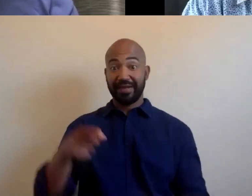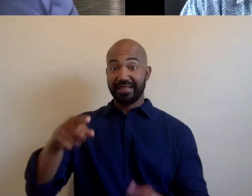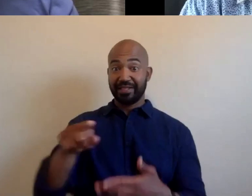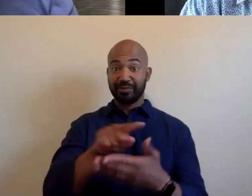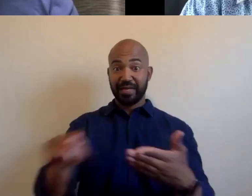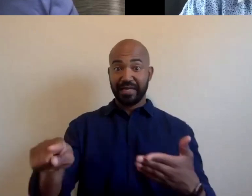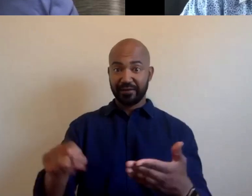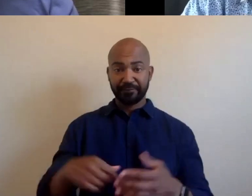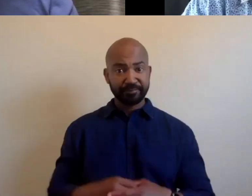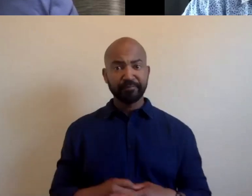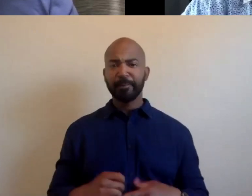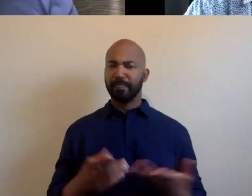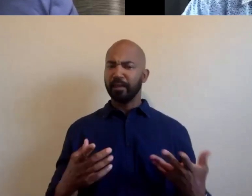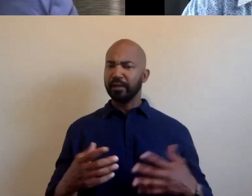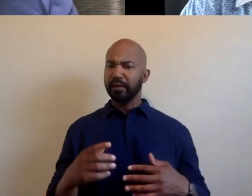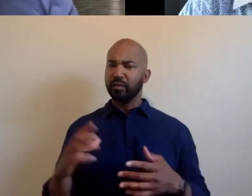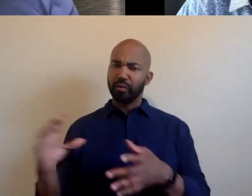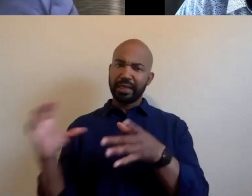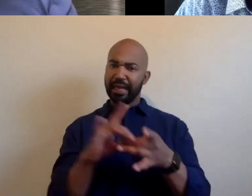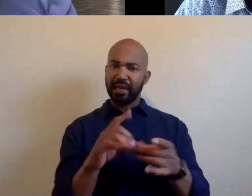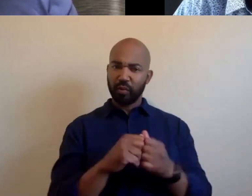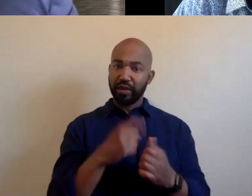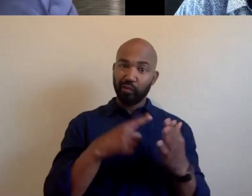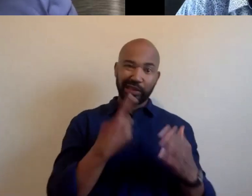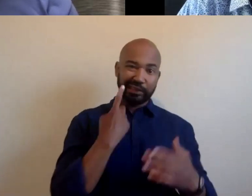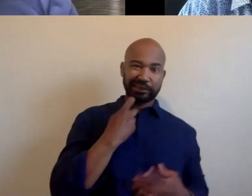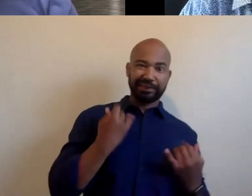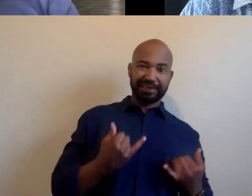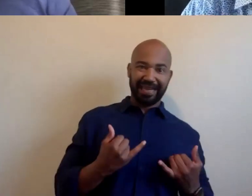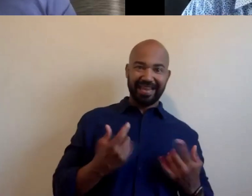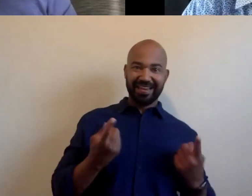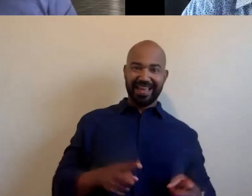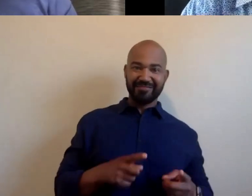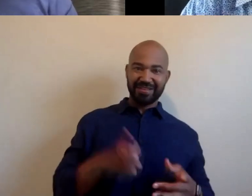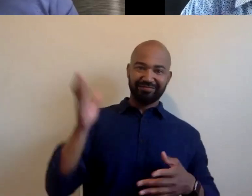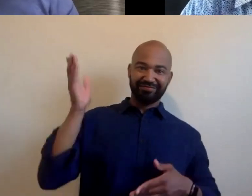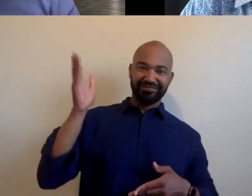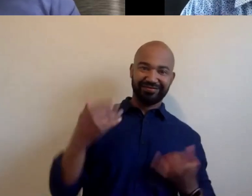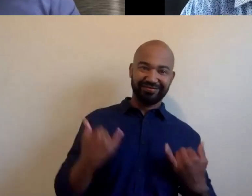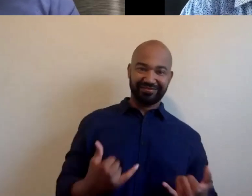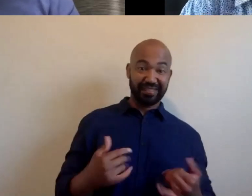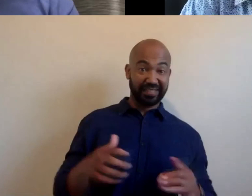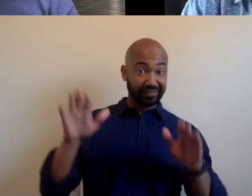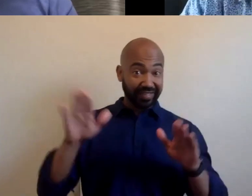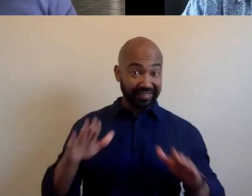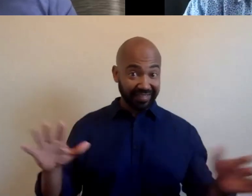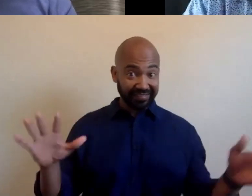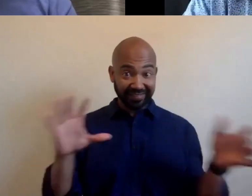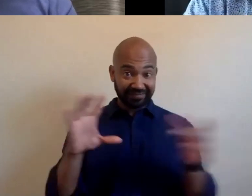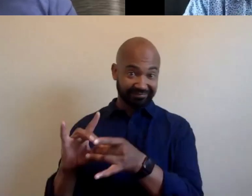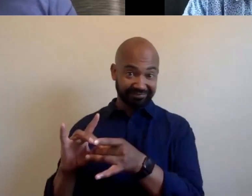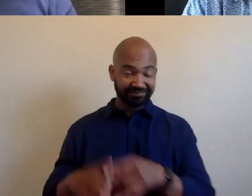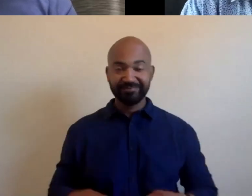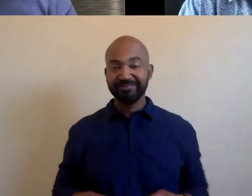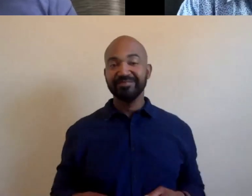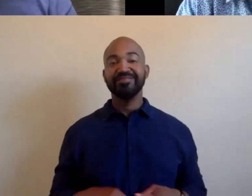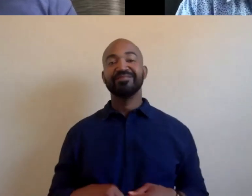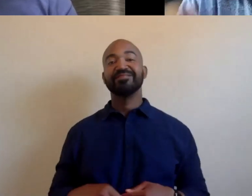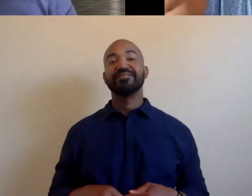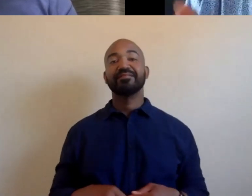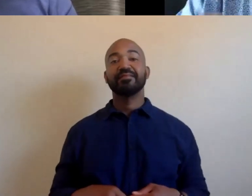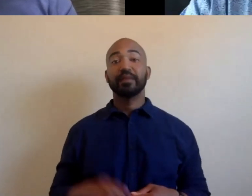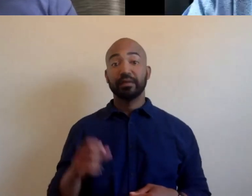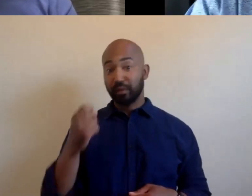really interestingly related to what we just talked about, which is fantastic. So Kid, if you will humor me and let